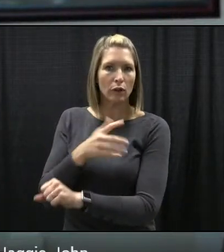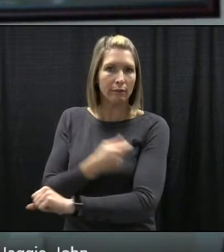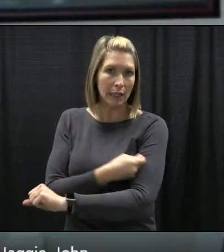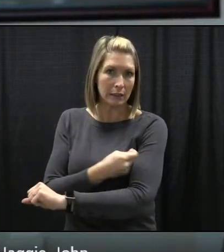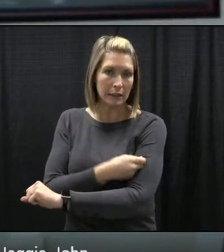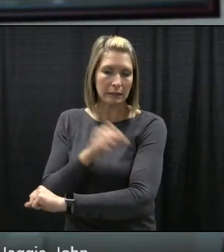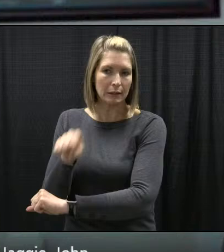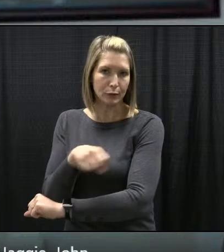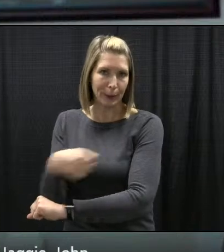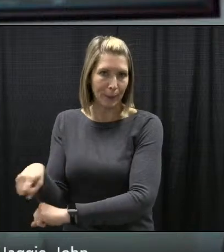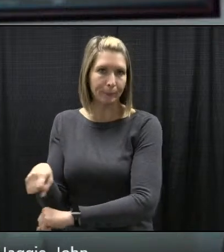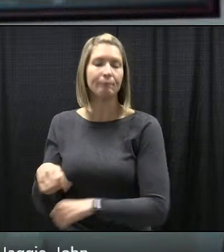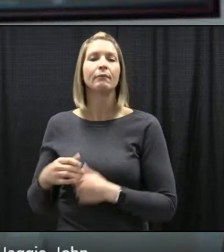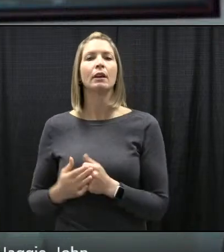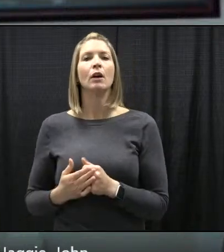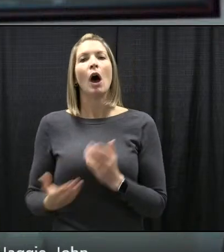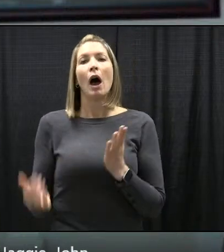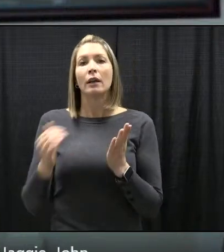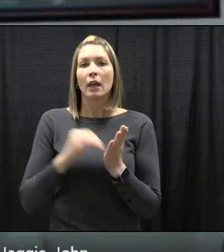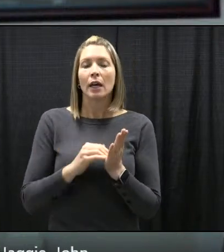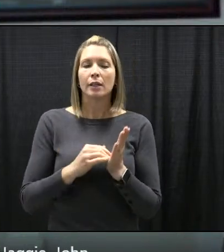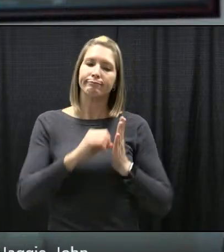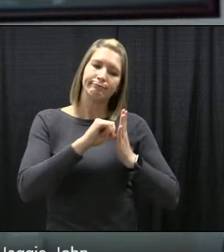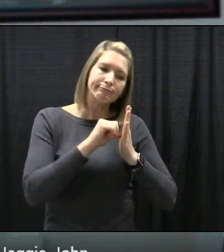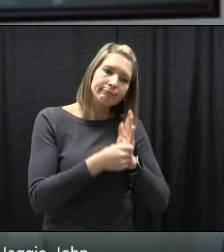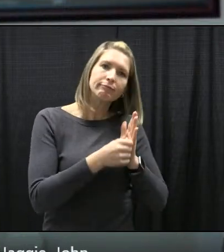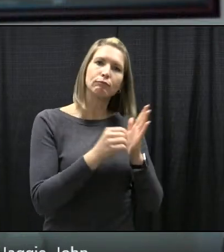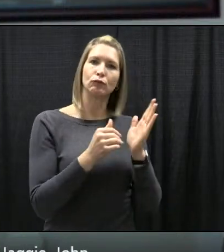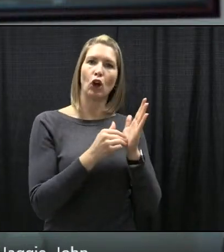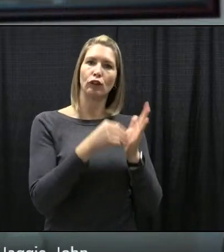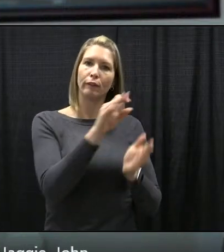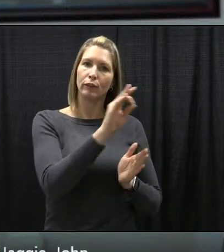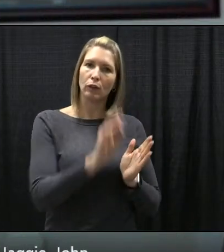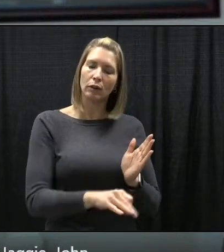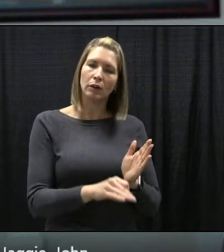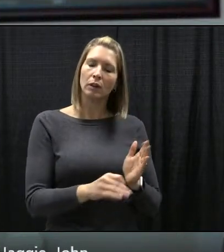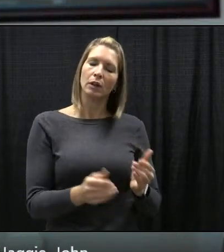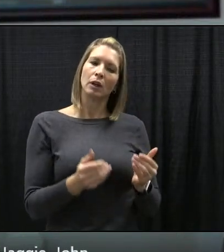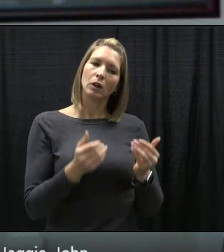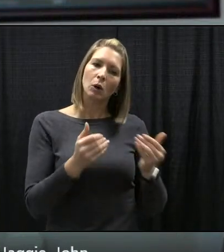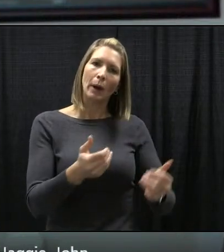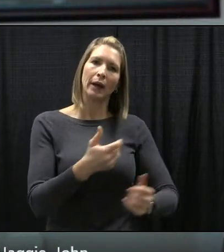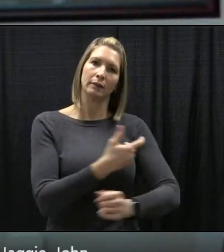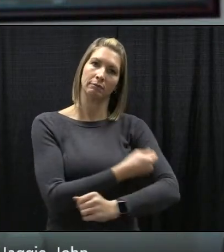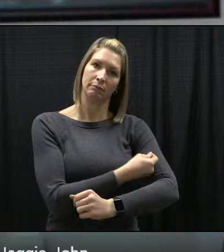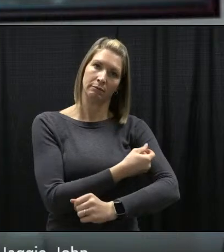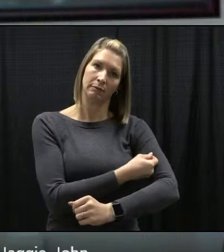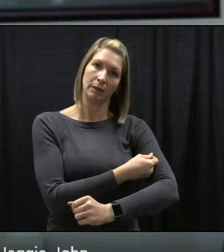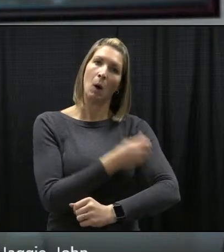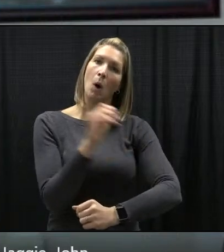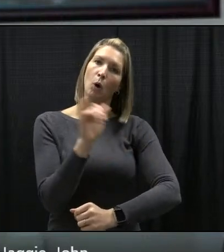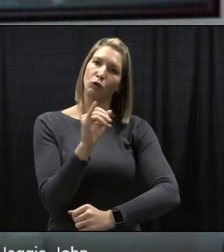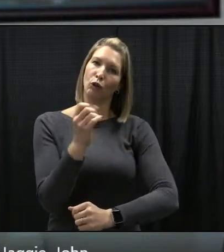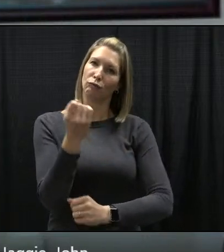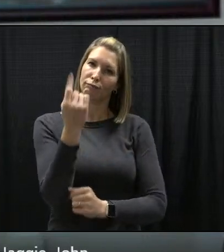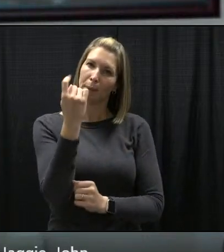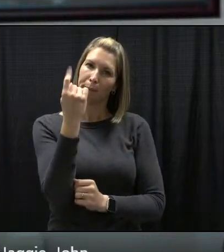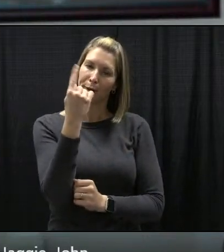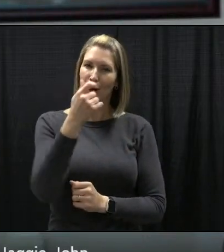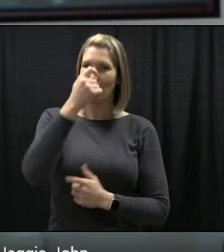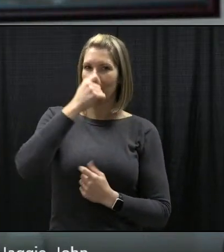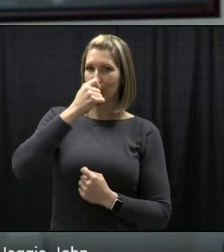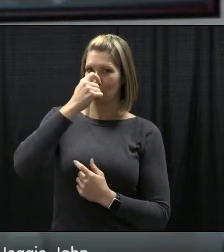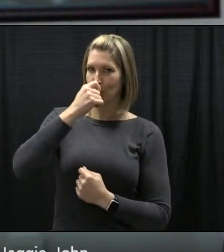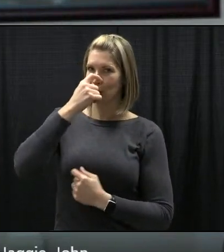Dr. Fitzgerald's comments around getting the shot, but also being aware it is now flu season. We